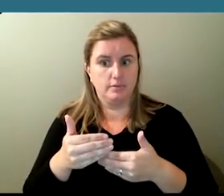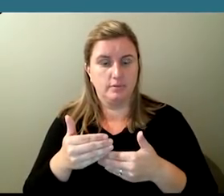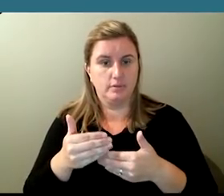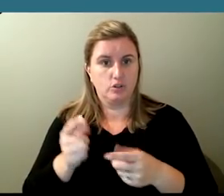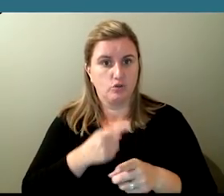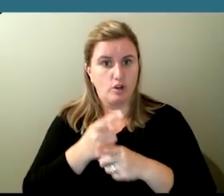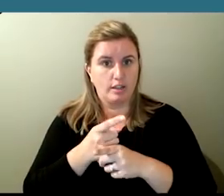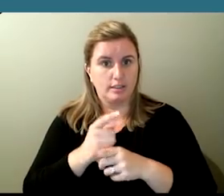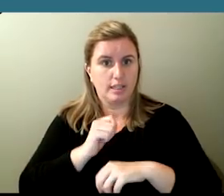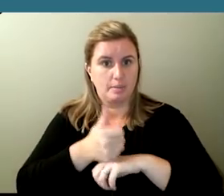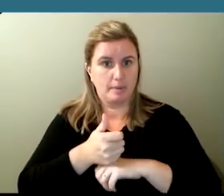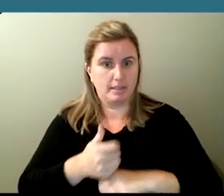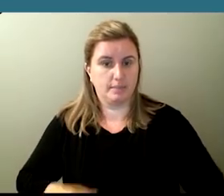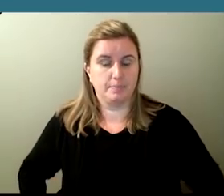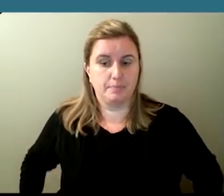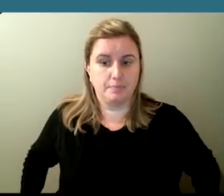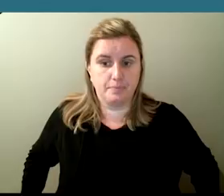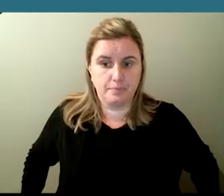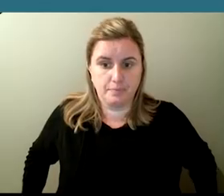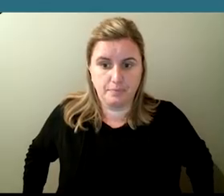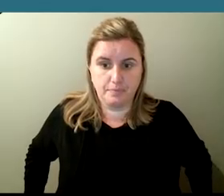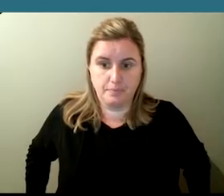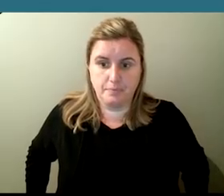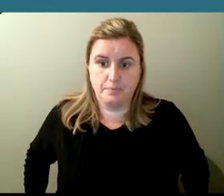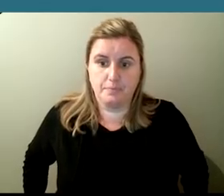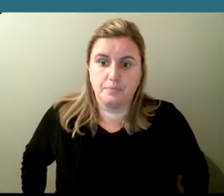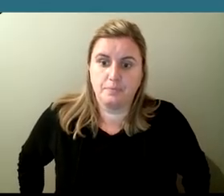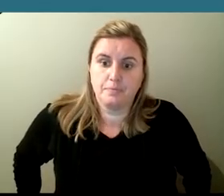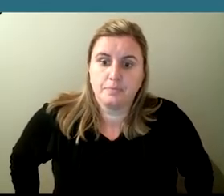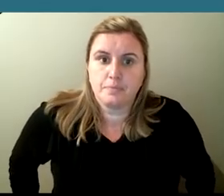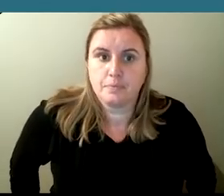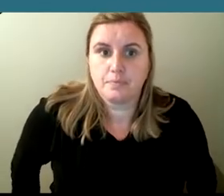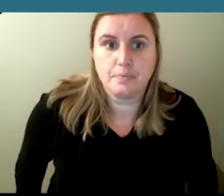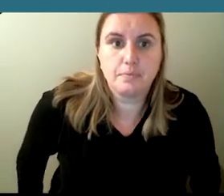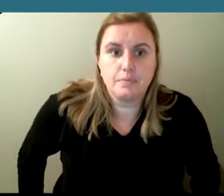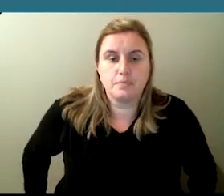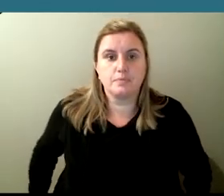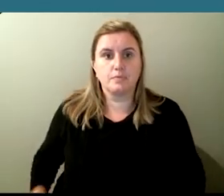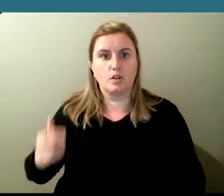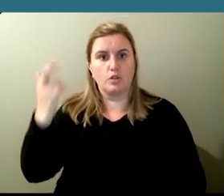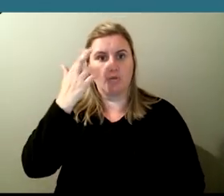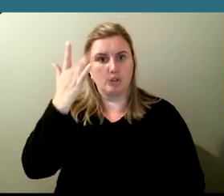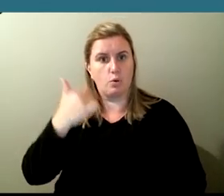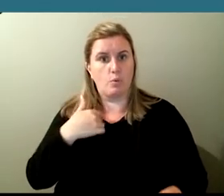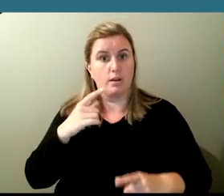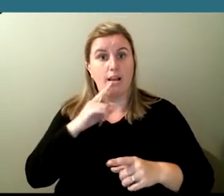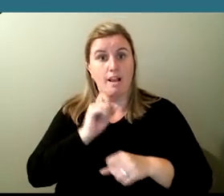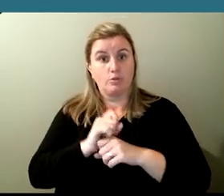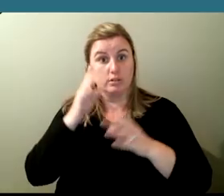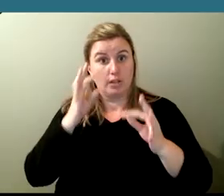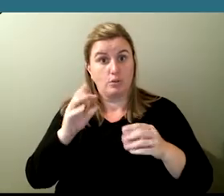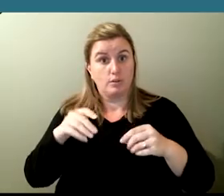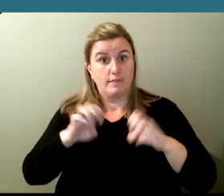correctly implemented. So the reason why we decided to actually evaluate these 2 measures